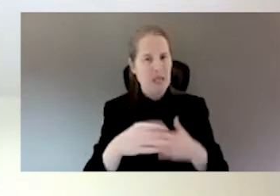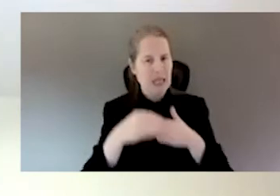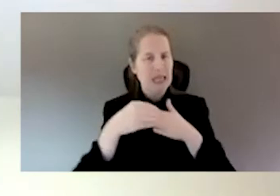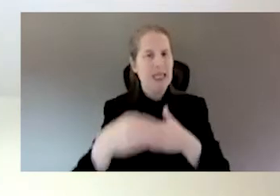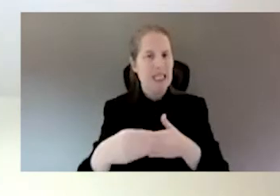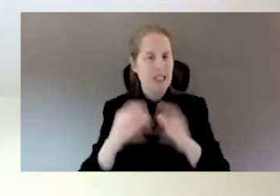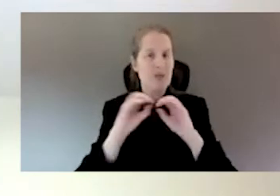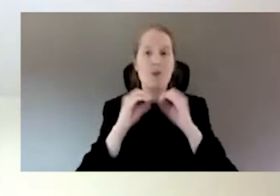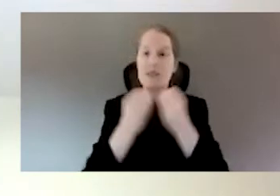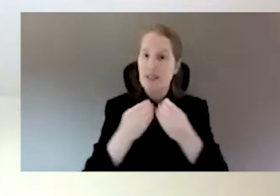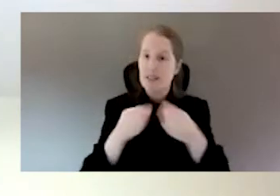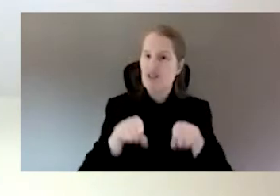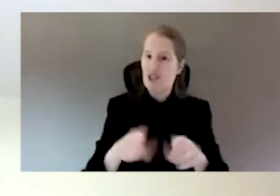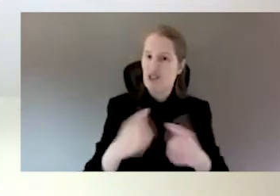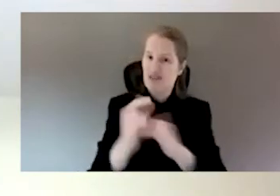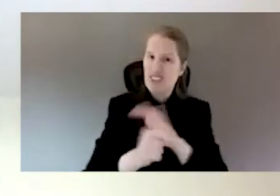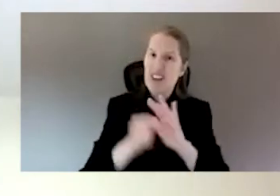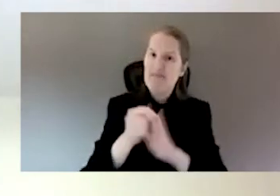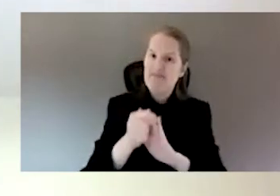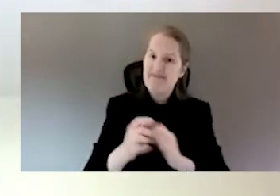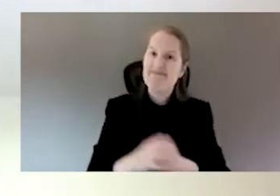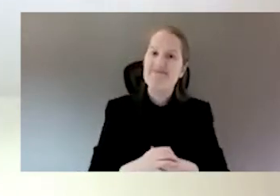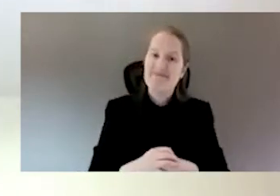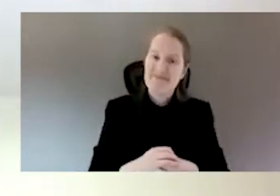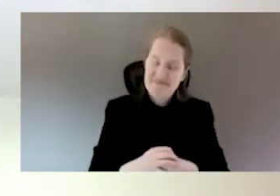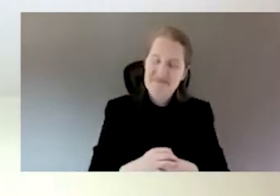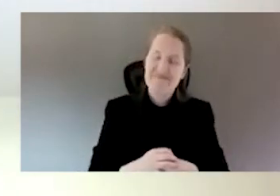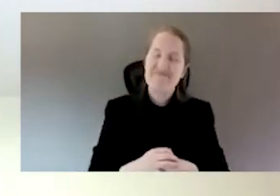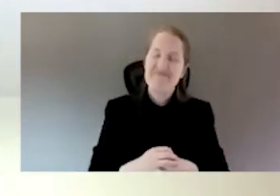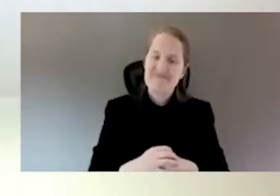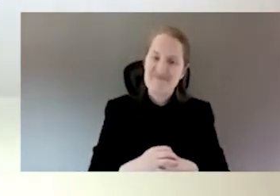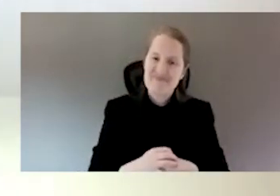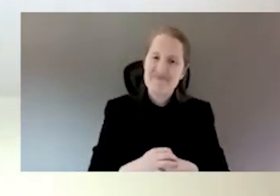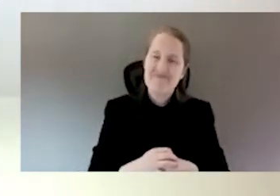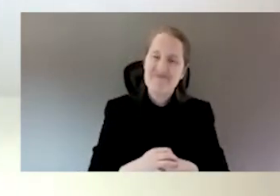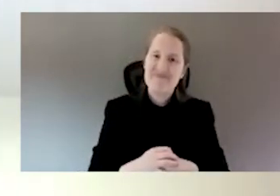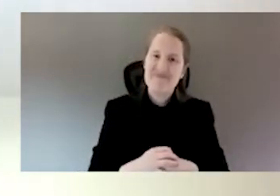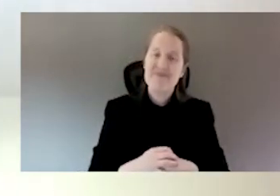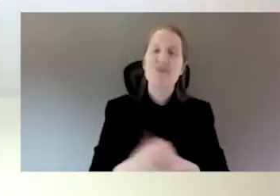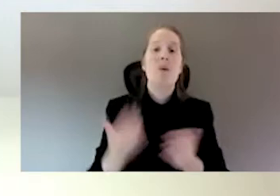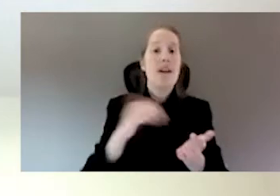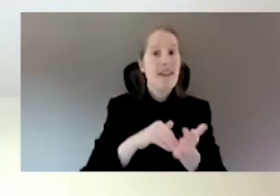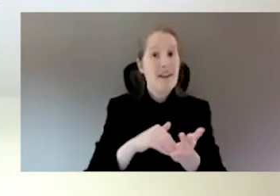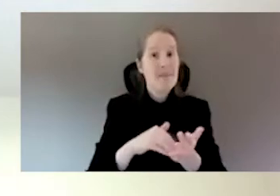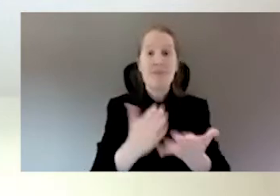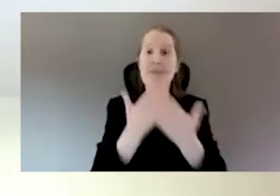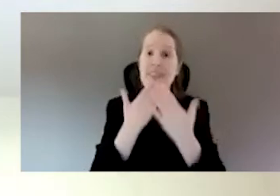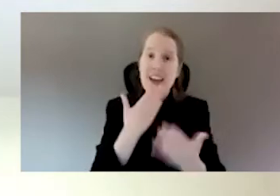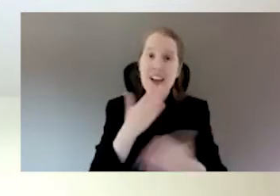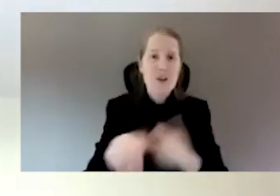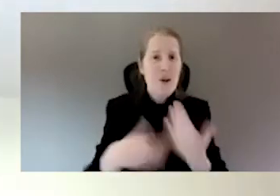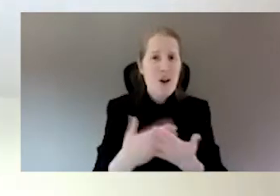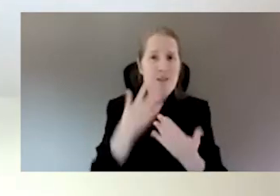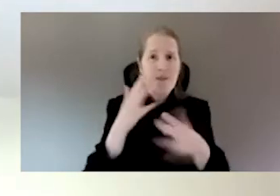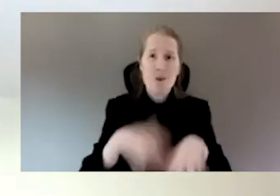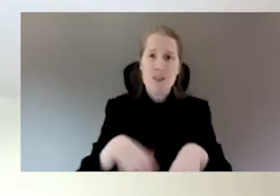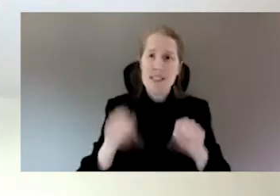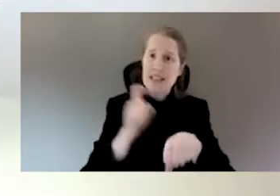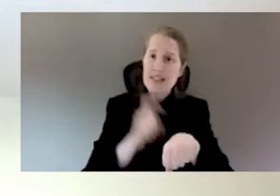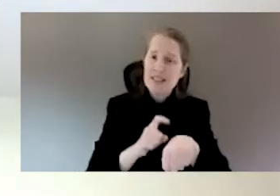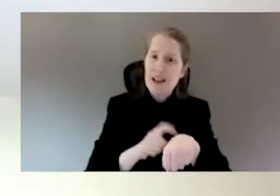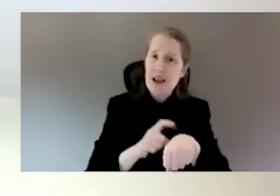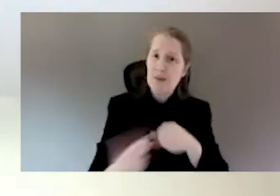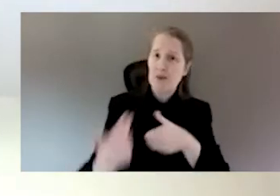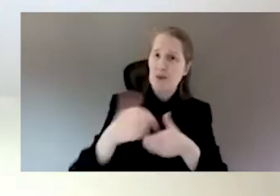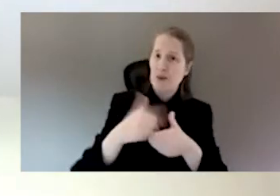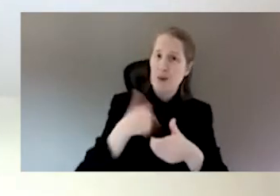these times. With that said, once again, thank you all for taking time to join us in this virtual conference.